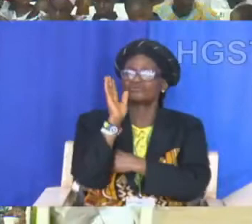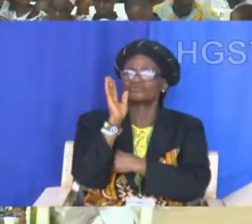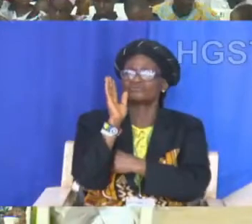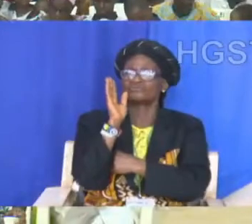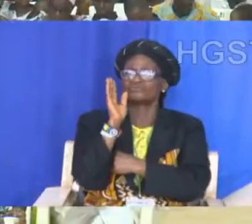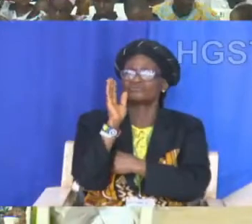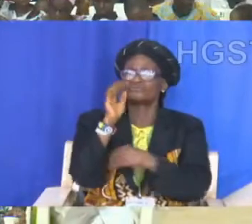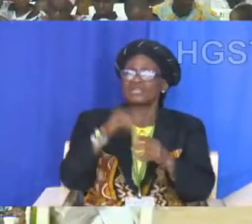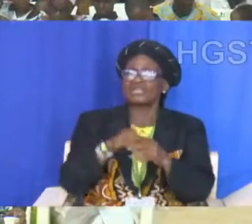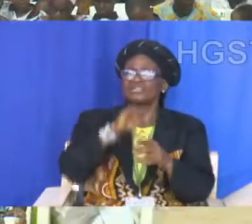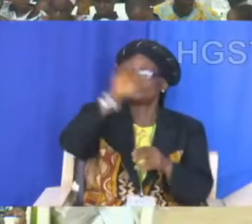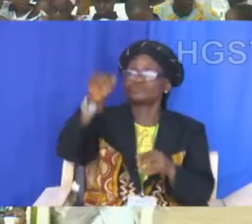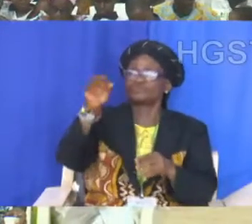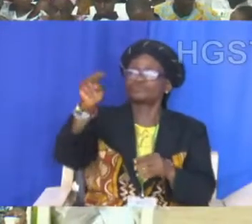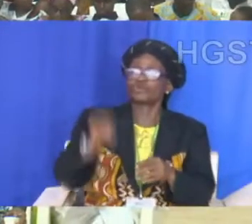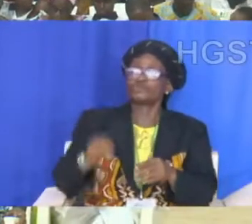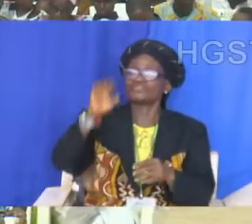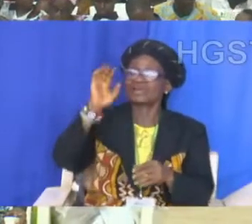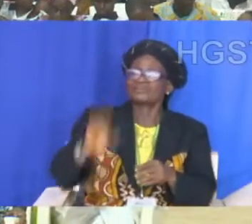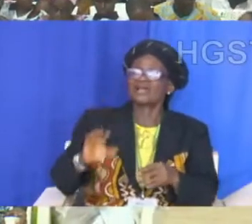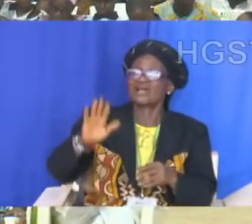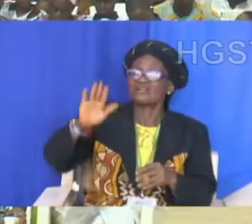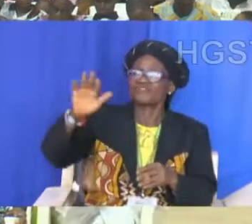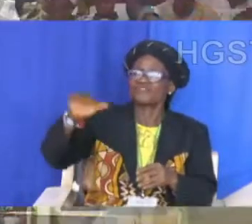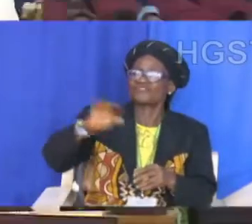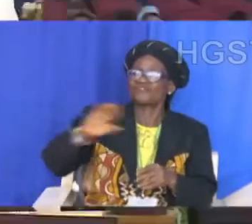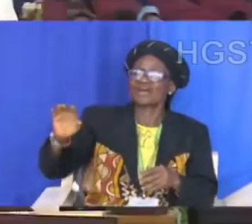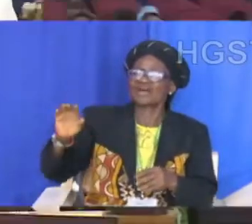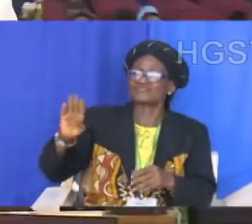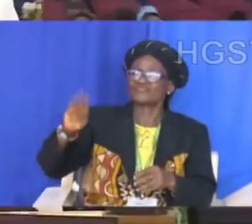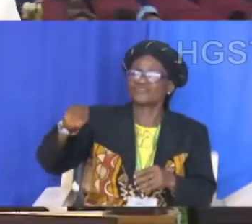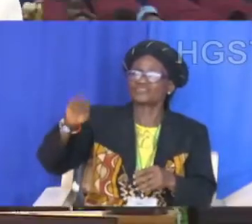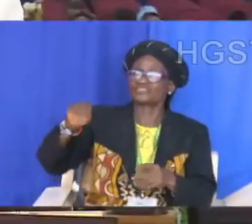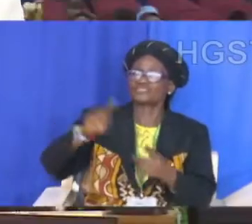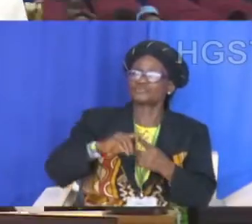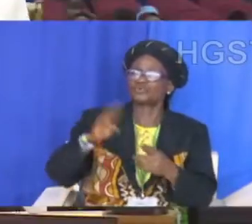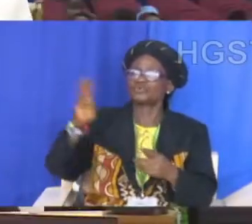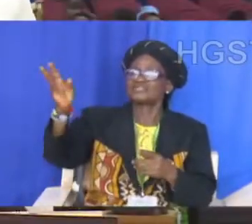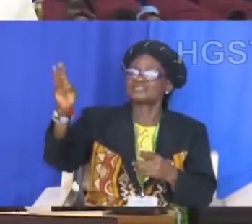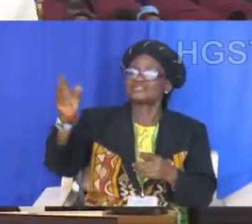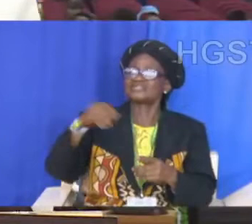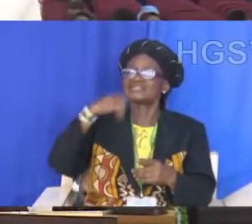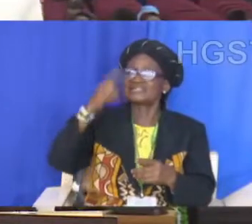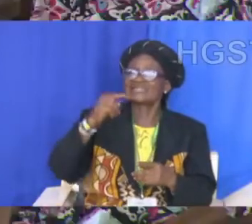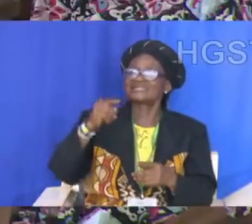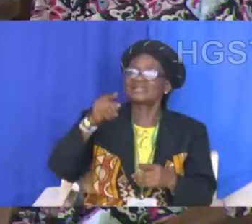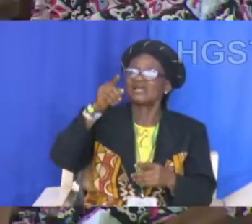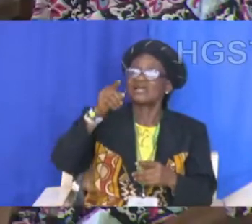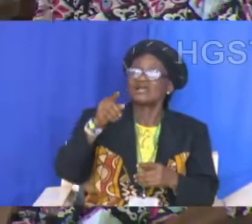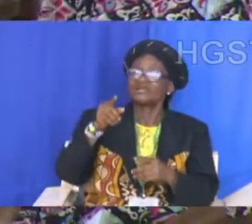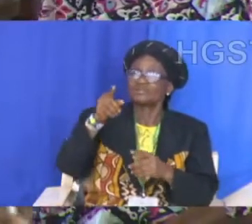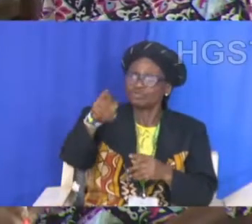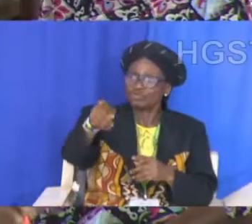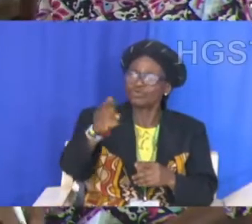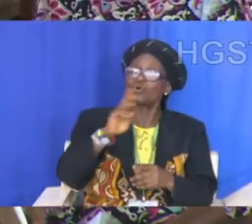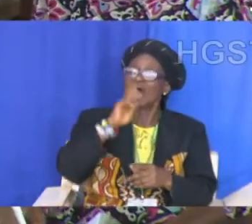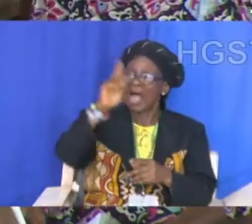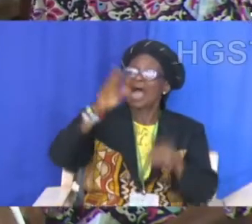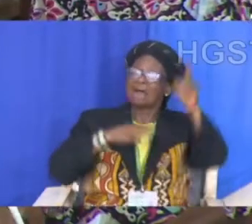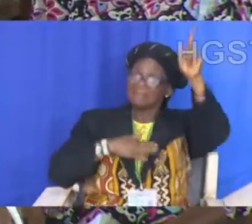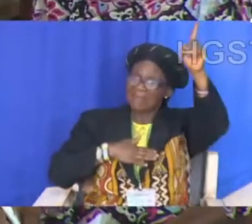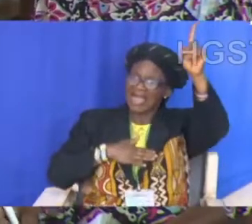In John 15, from verse 14 to 16, John 15, 14 to 16, he said, "You are my friend." He said